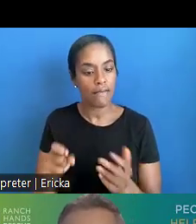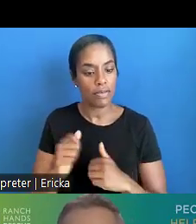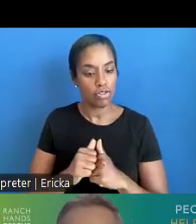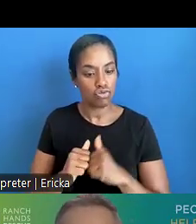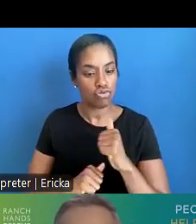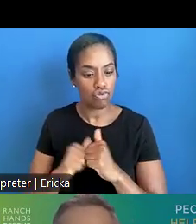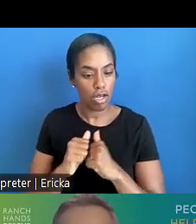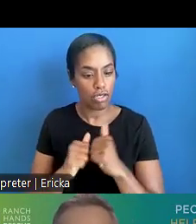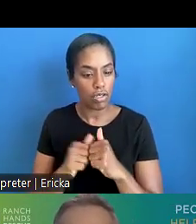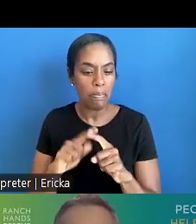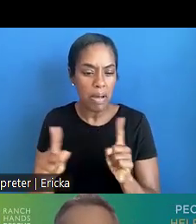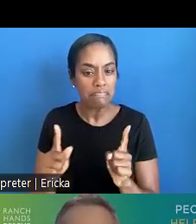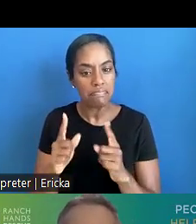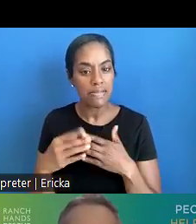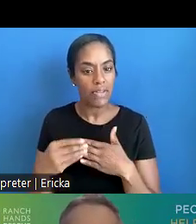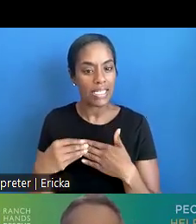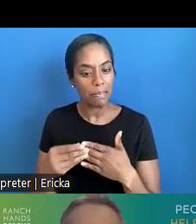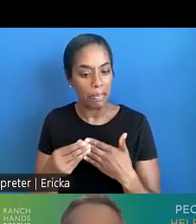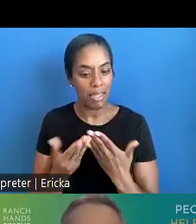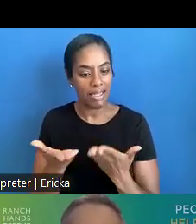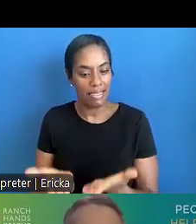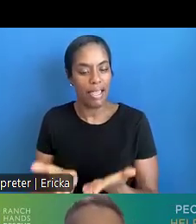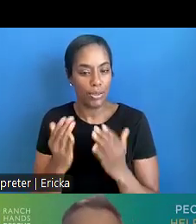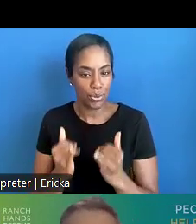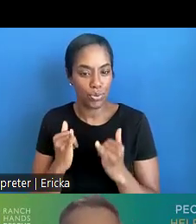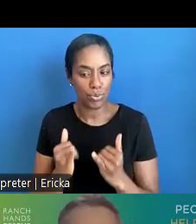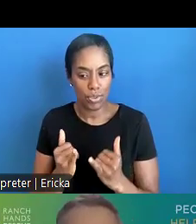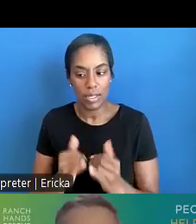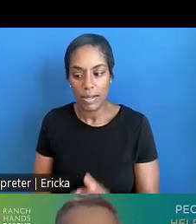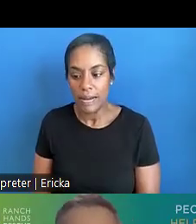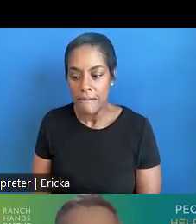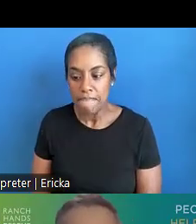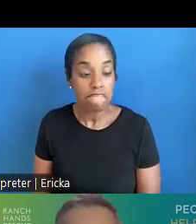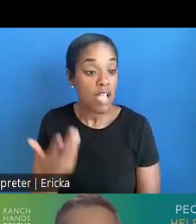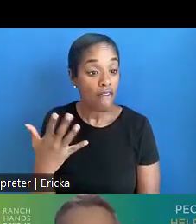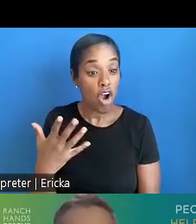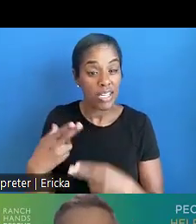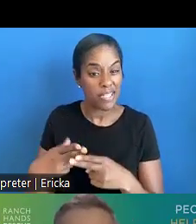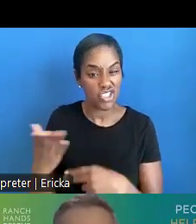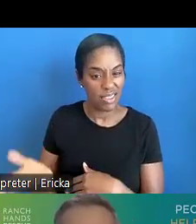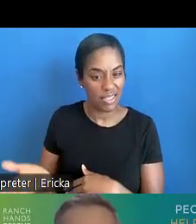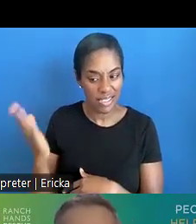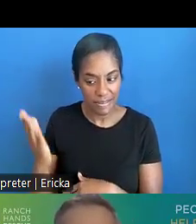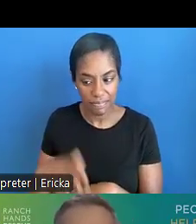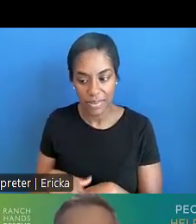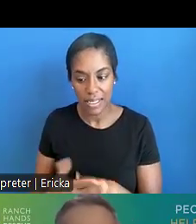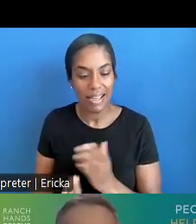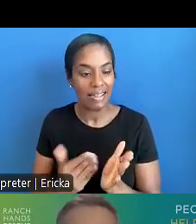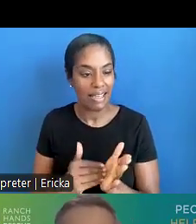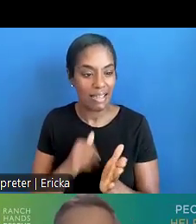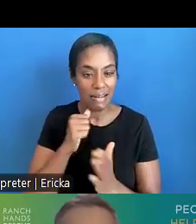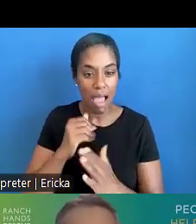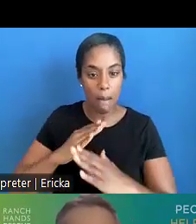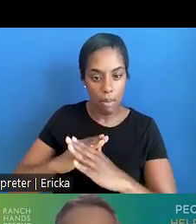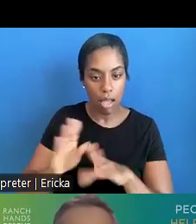that you can adjust as things change. So, I've already touched on these. Again, this not blocking doors, food